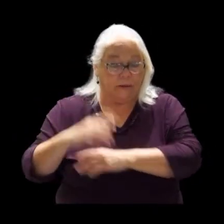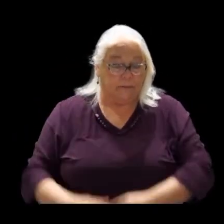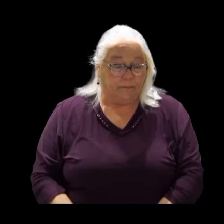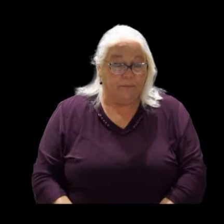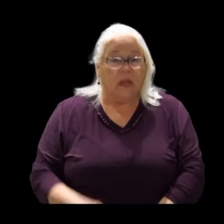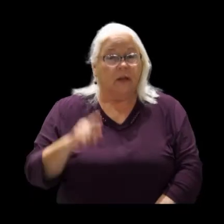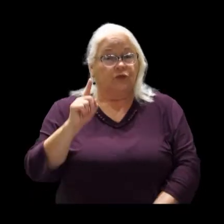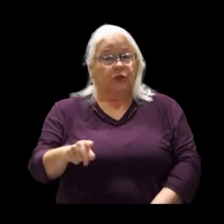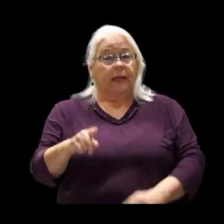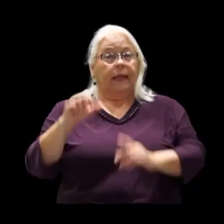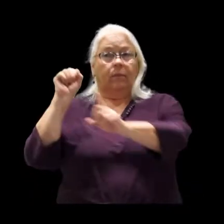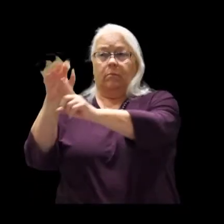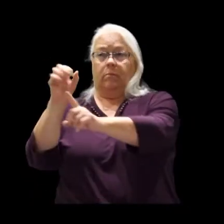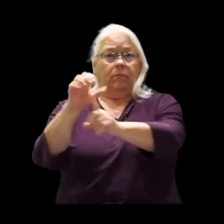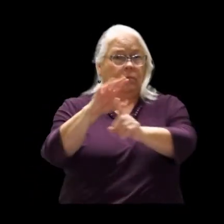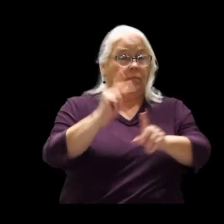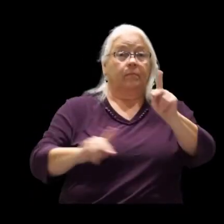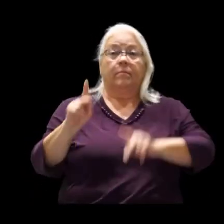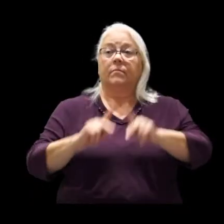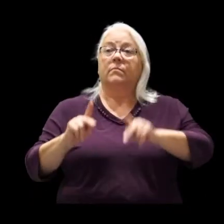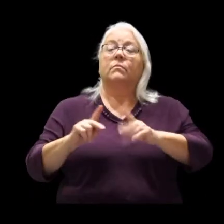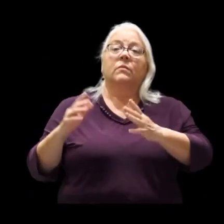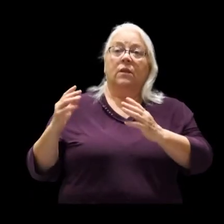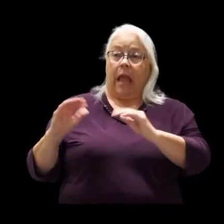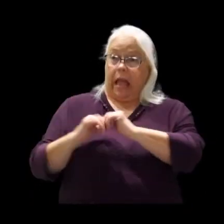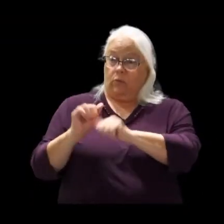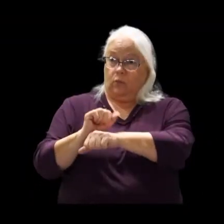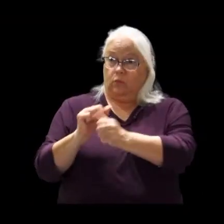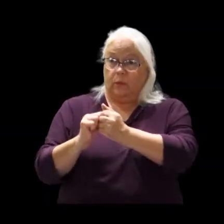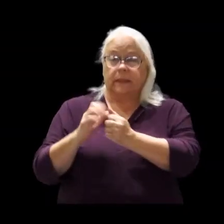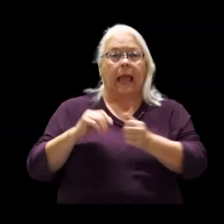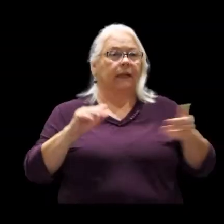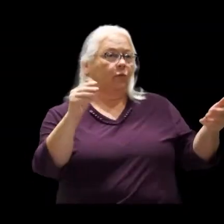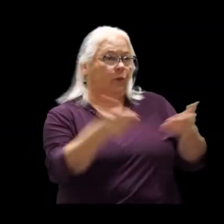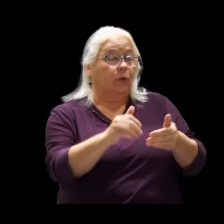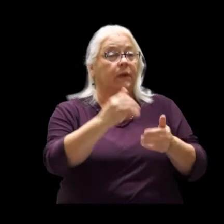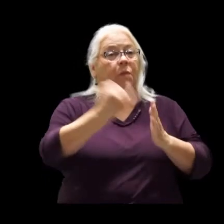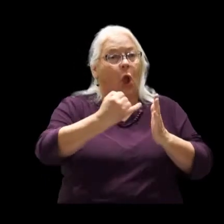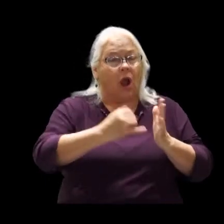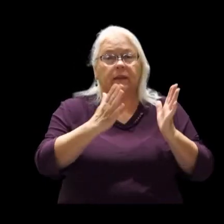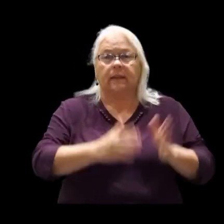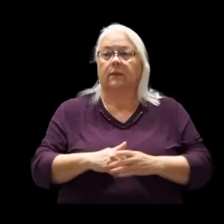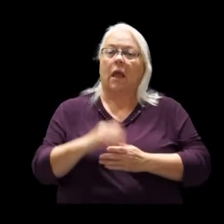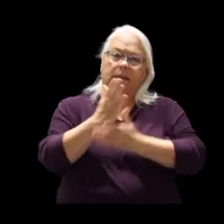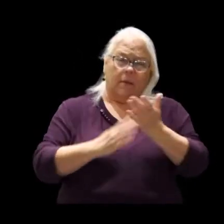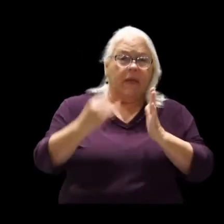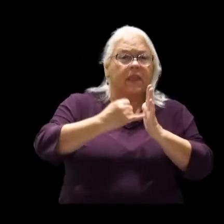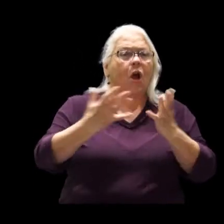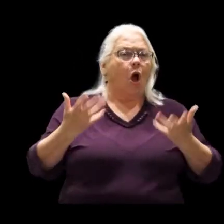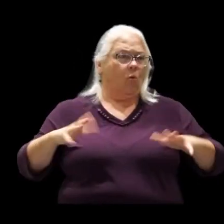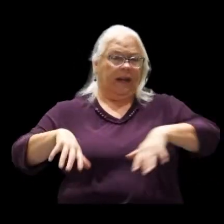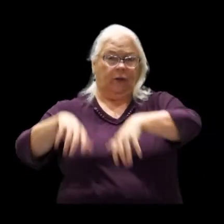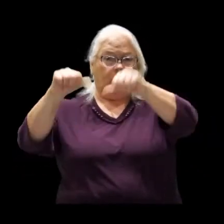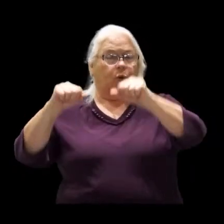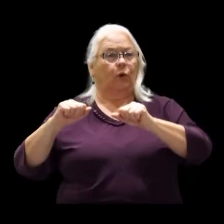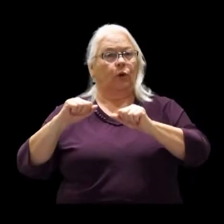and then introduces them to inclusive arts facilitators from our community who are actively engaged in the Kingston area. Some of the